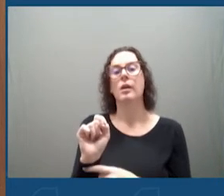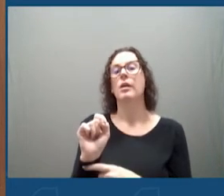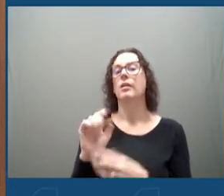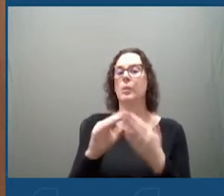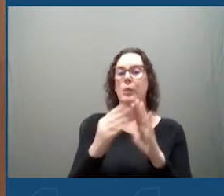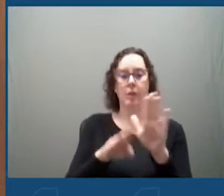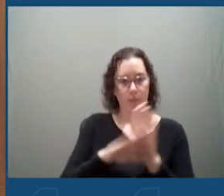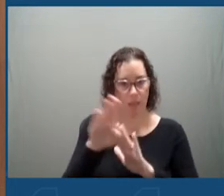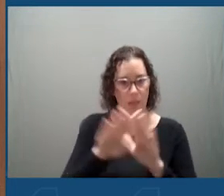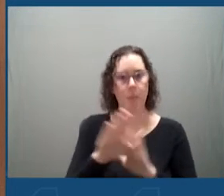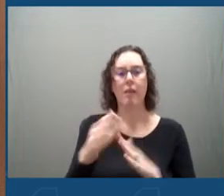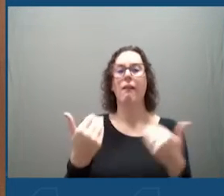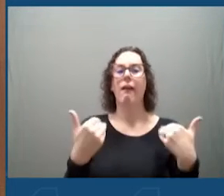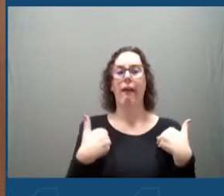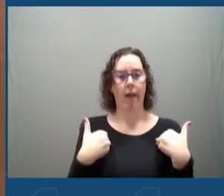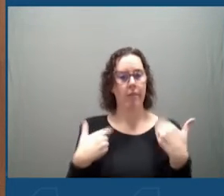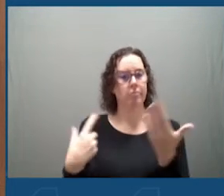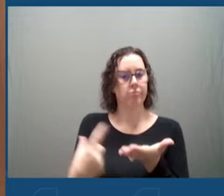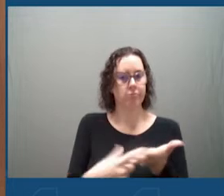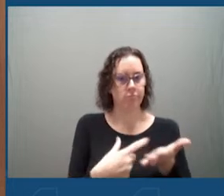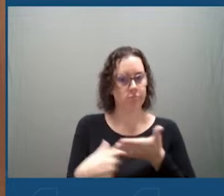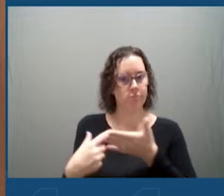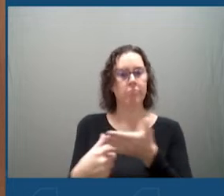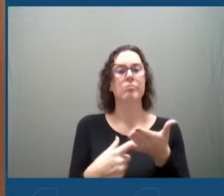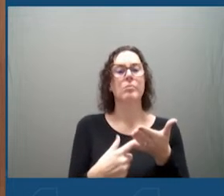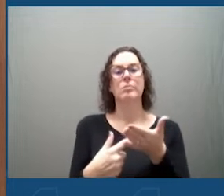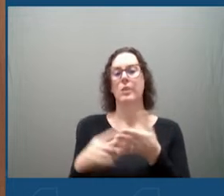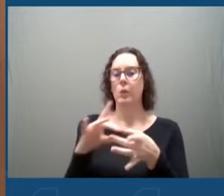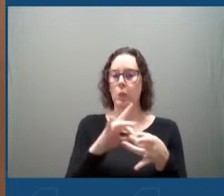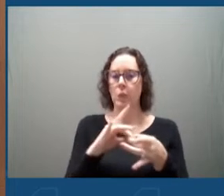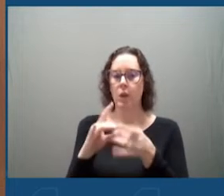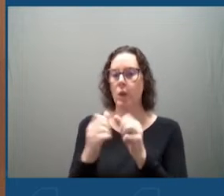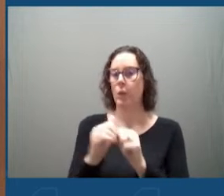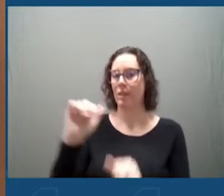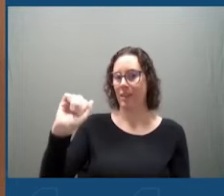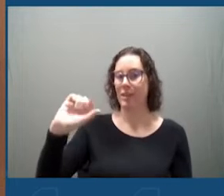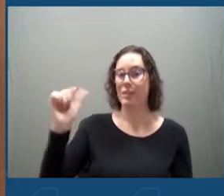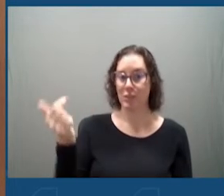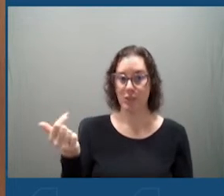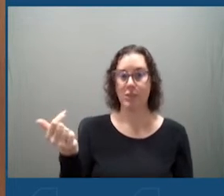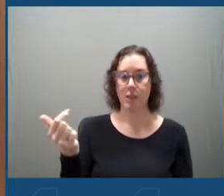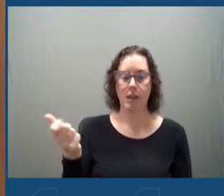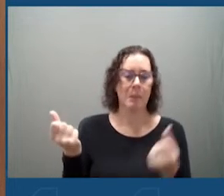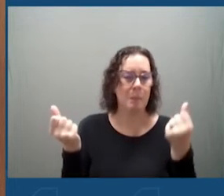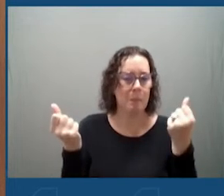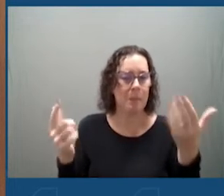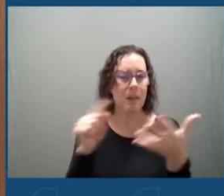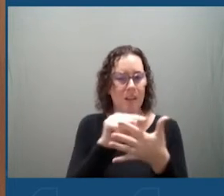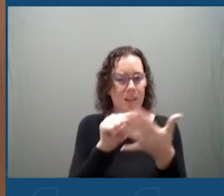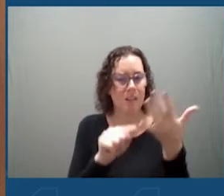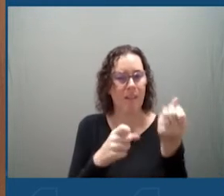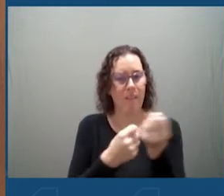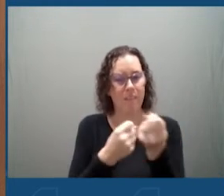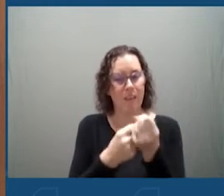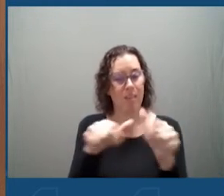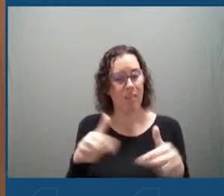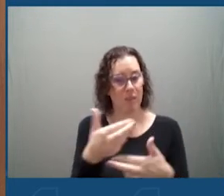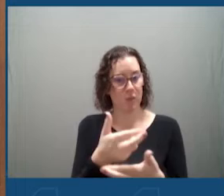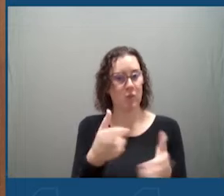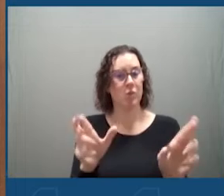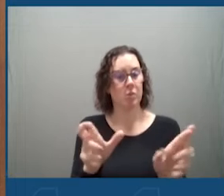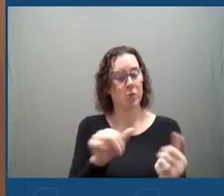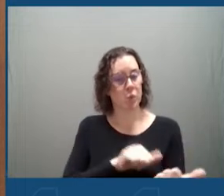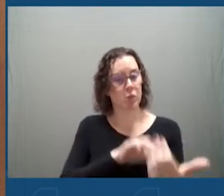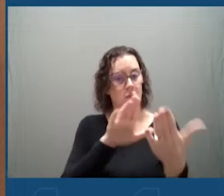convened a hearing in close coordination with our Attorney General and with many of the advocates in this room to address